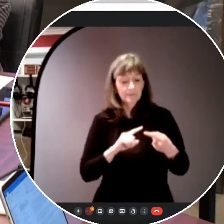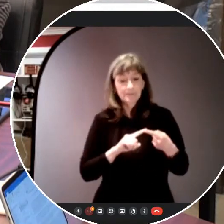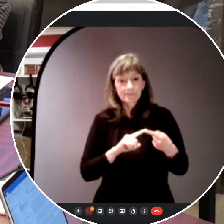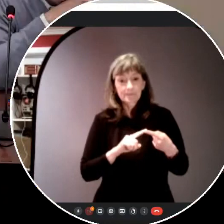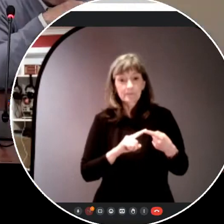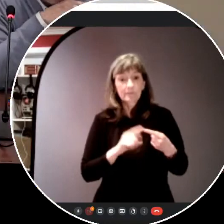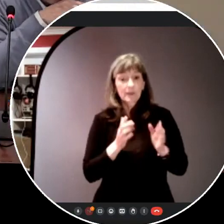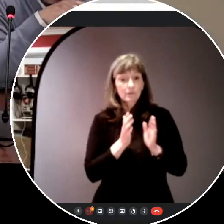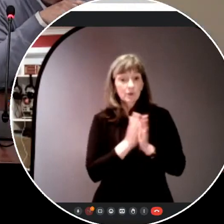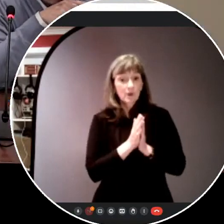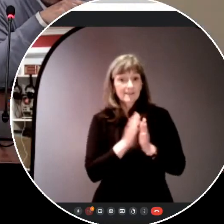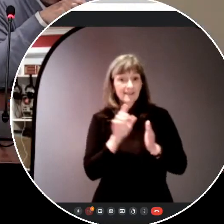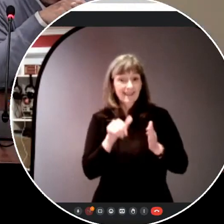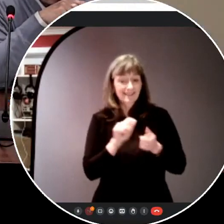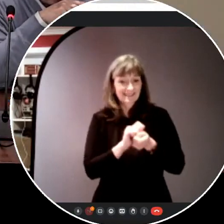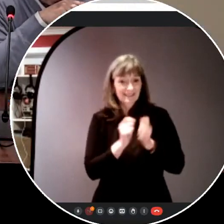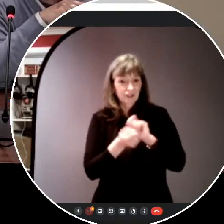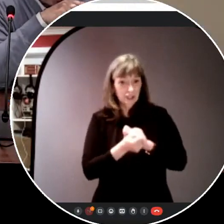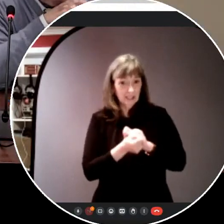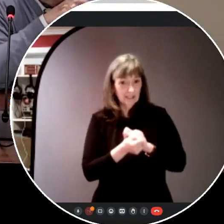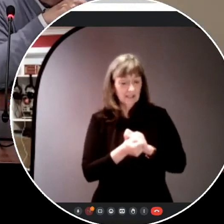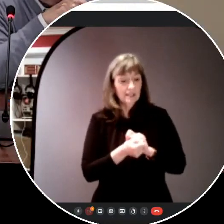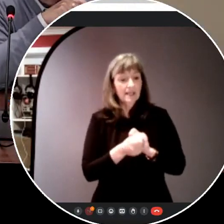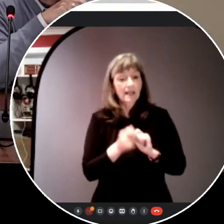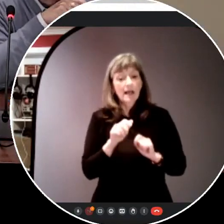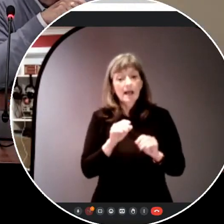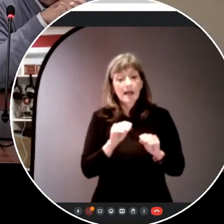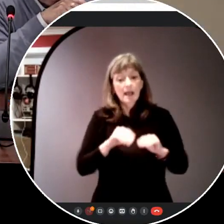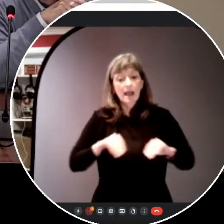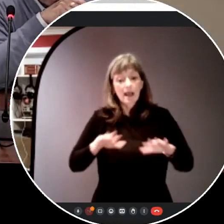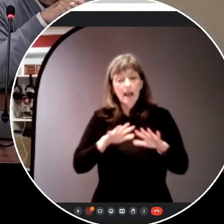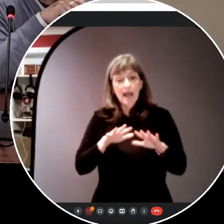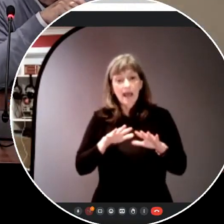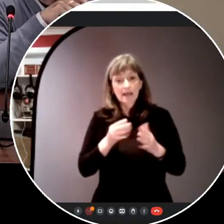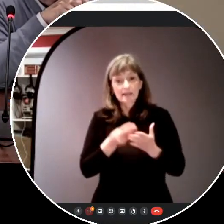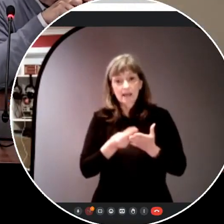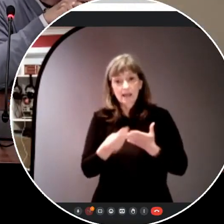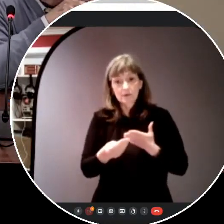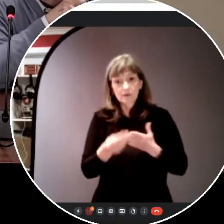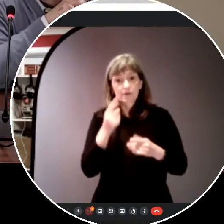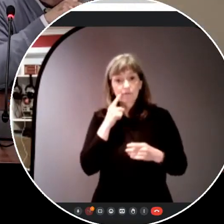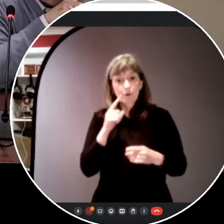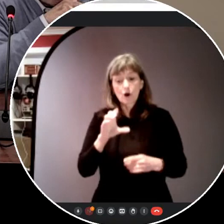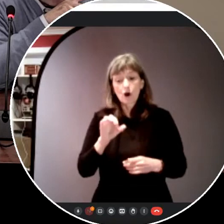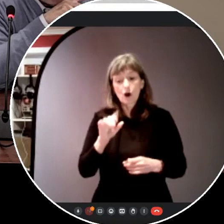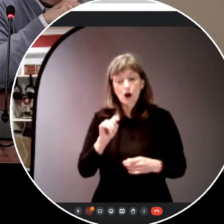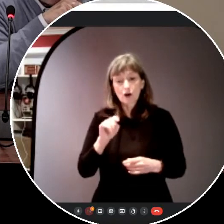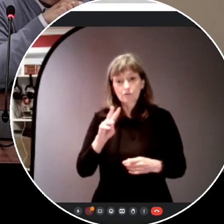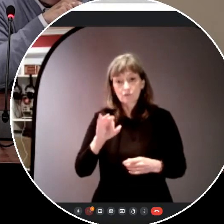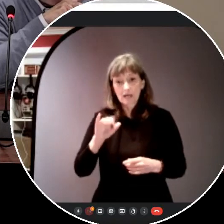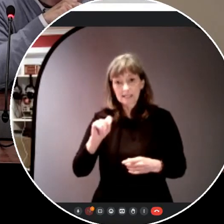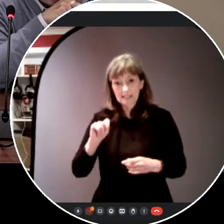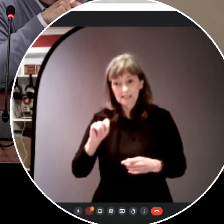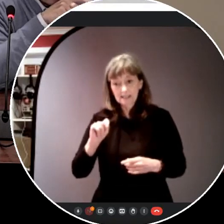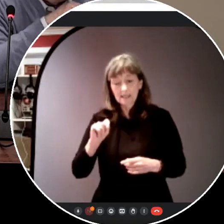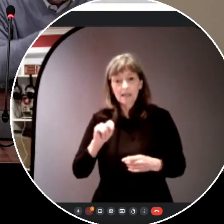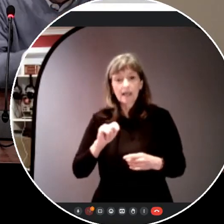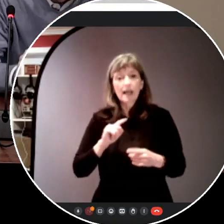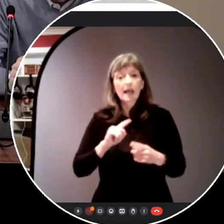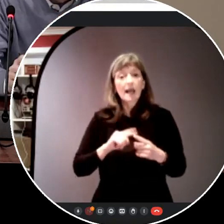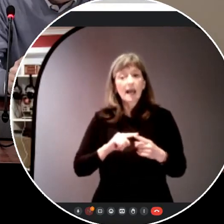the item be amended to just read land acquisition for Cartwright, and the reference to gymnasium purchase